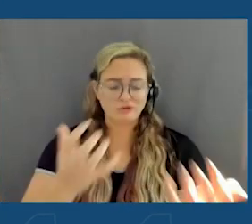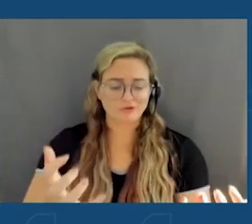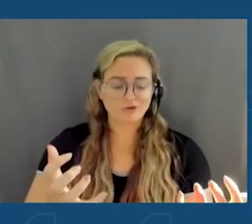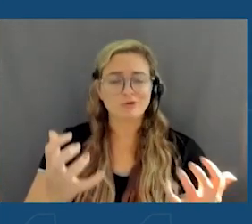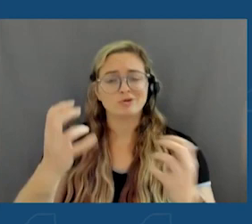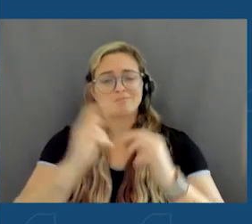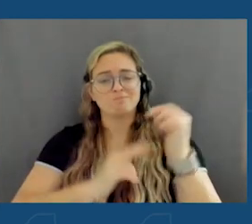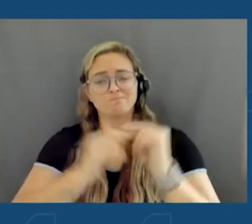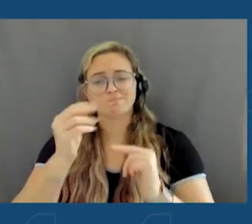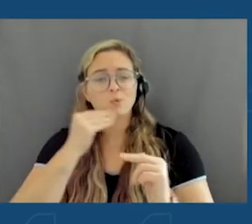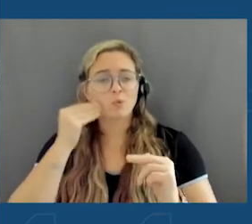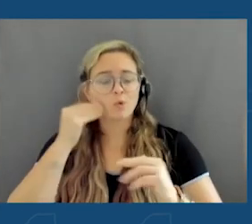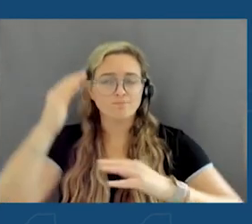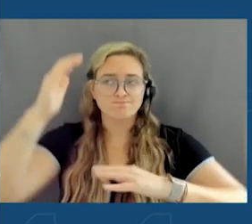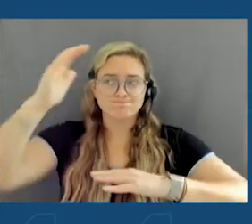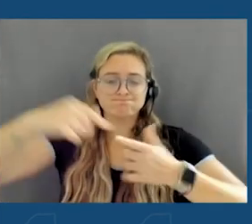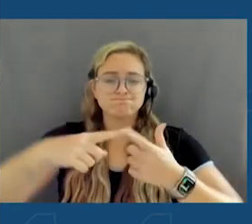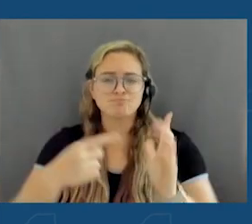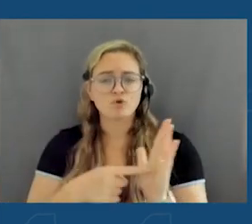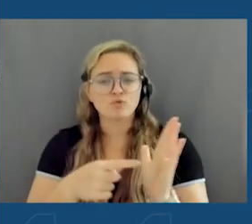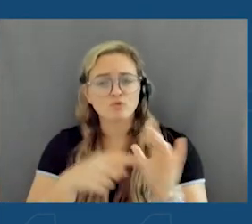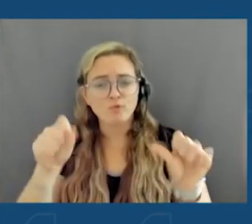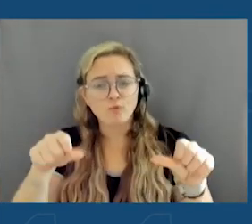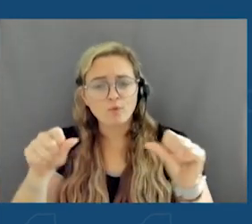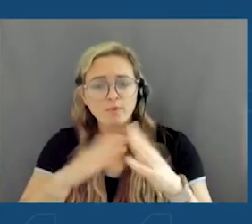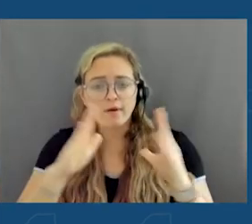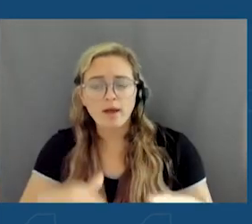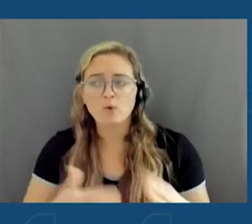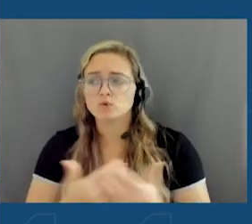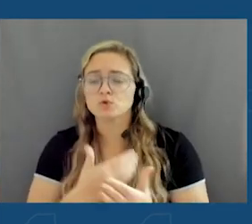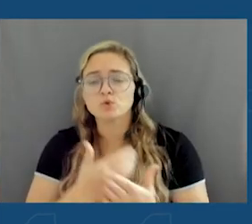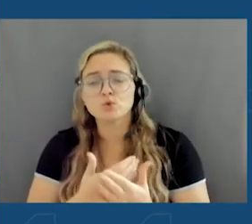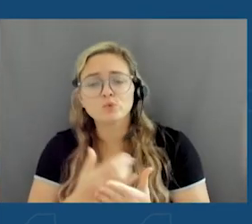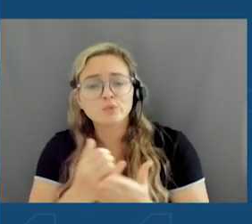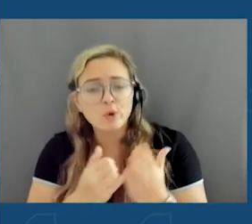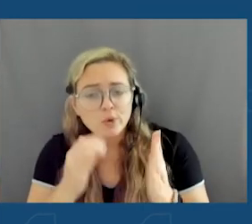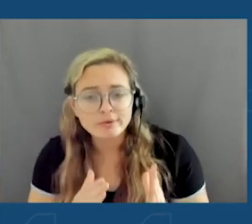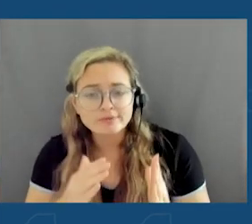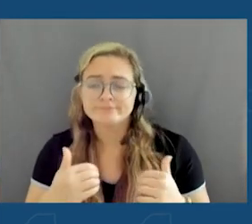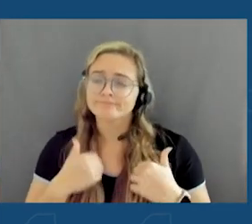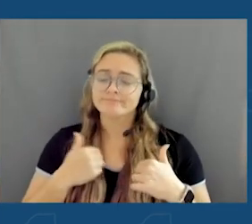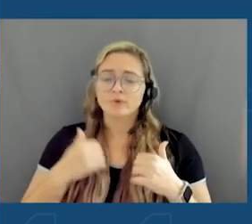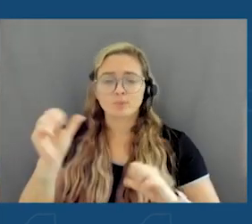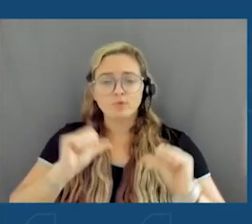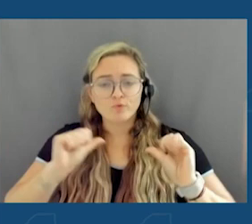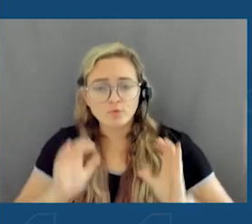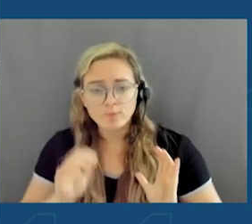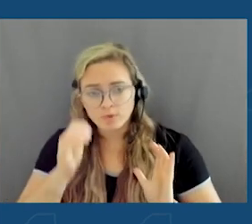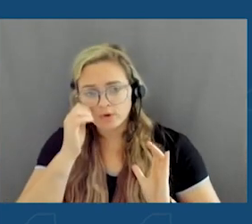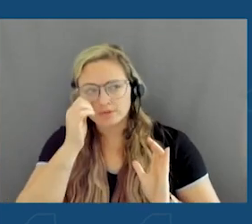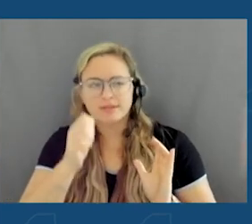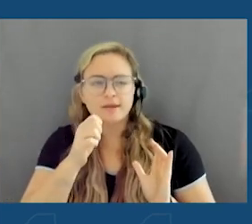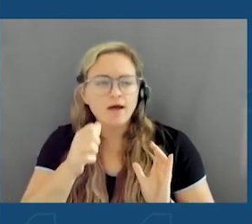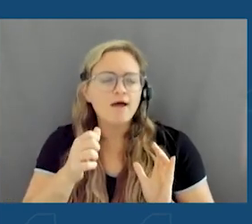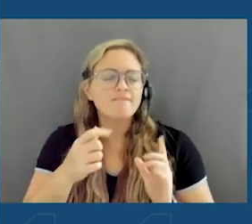affordable housing for people just starting out, maybe our young artists and our young performers who haven't quite made it yet, who need